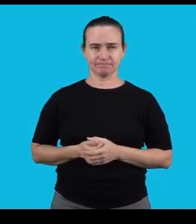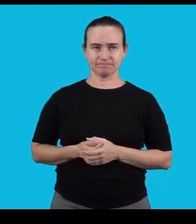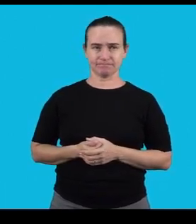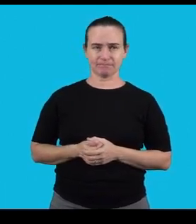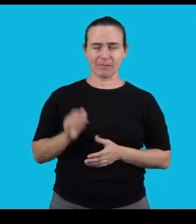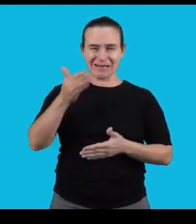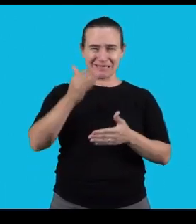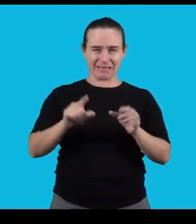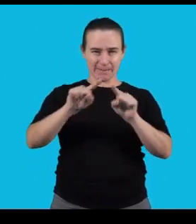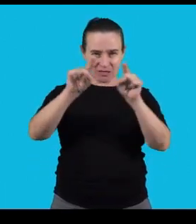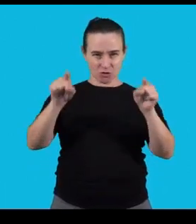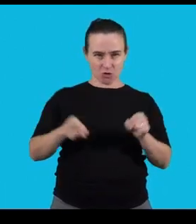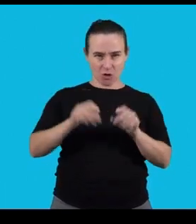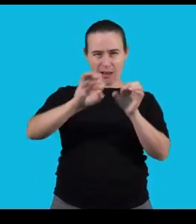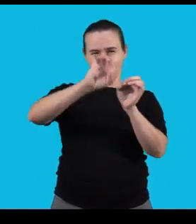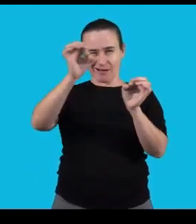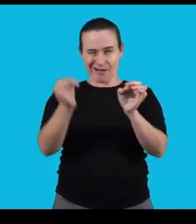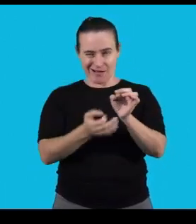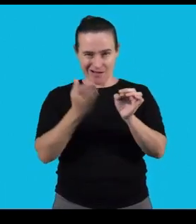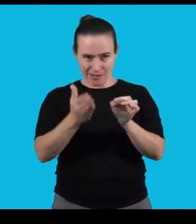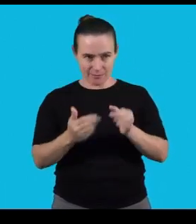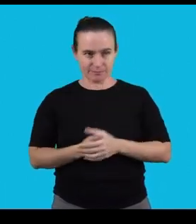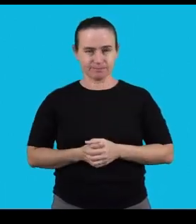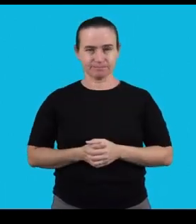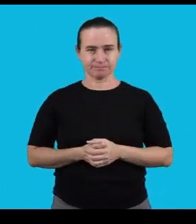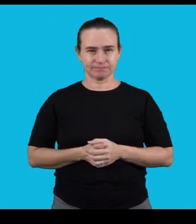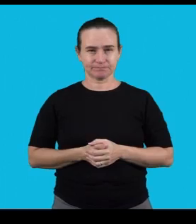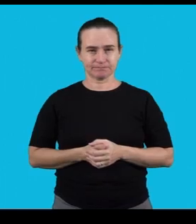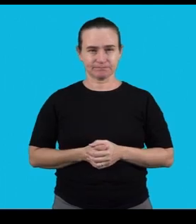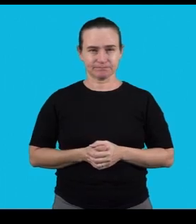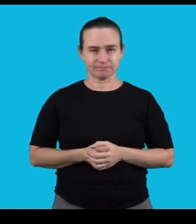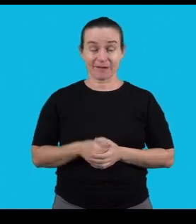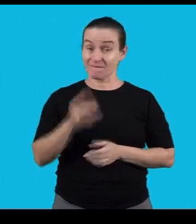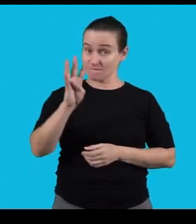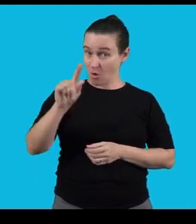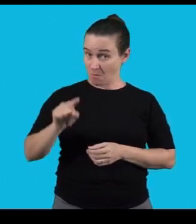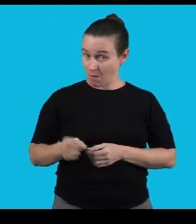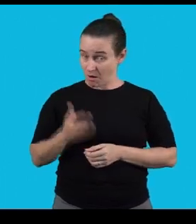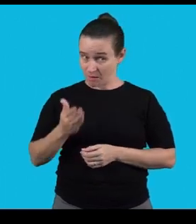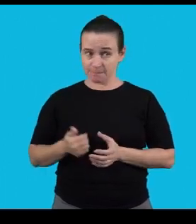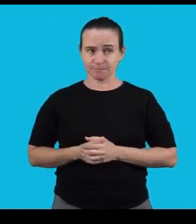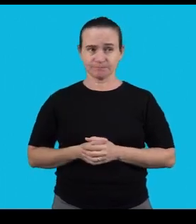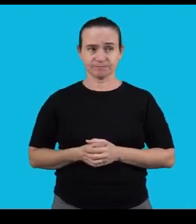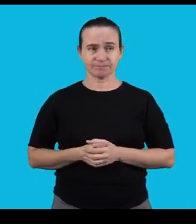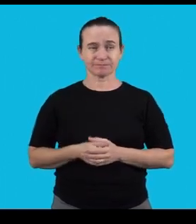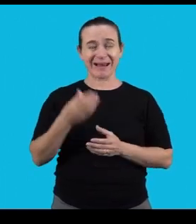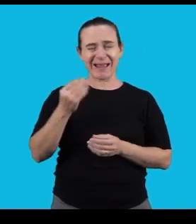the semicircular canals, right? Semicircular canals. So how are they structurally suited? For 4